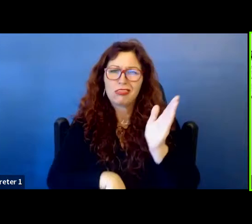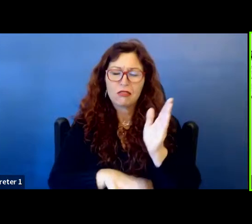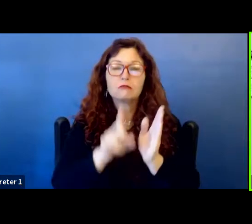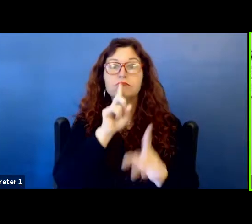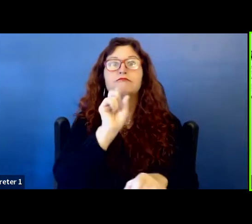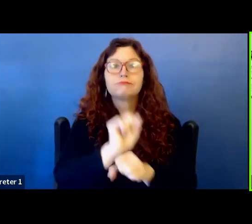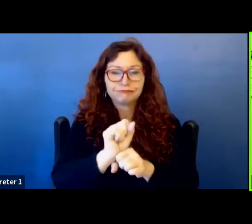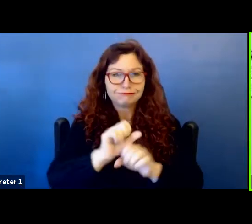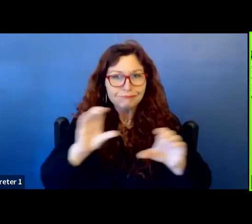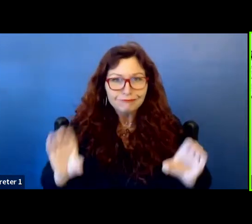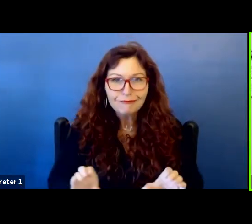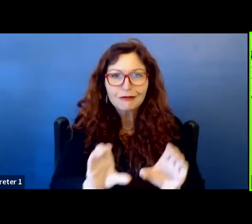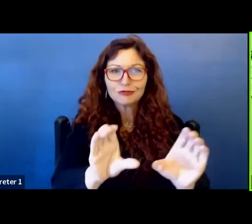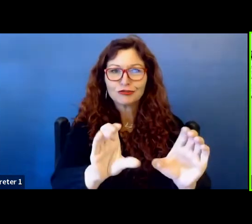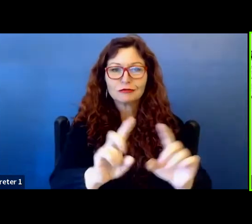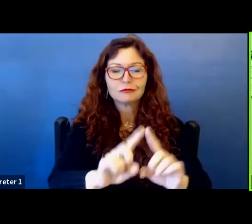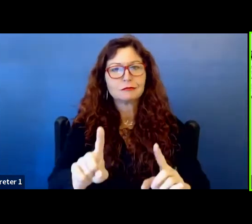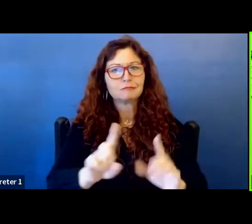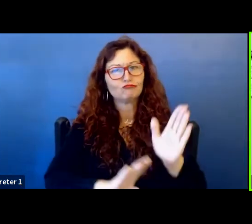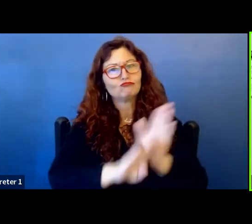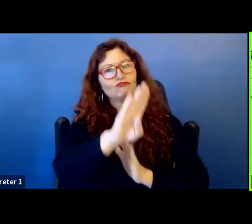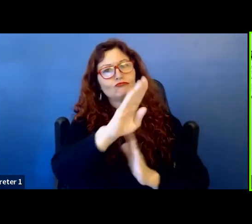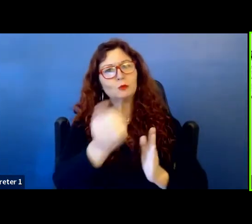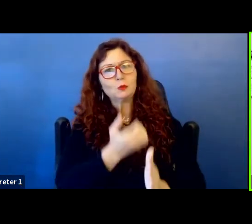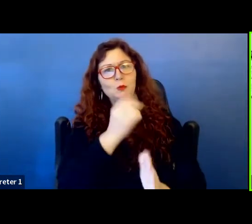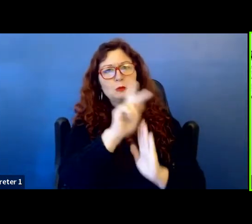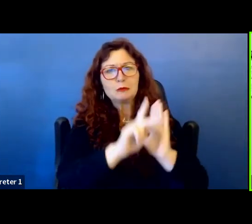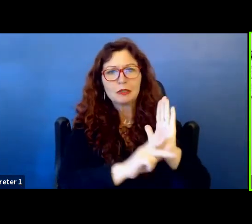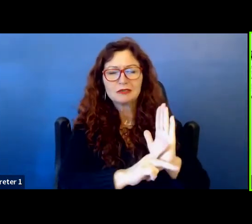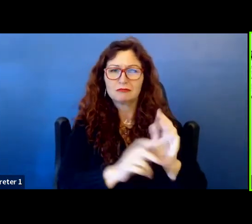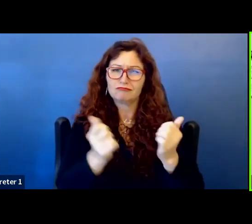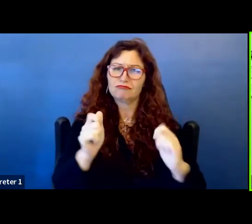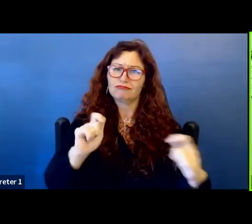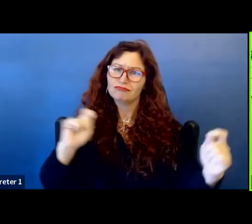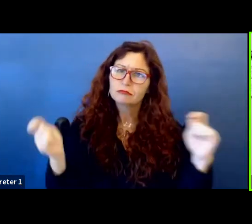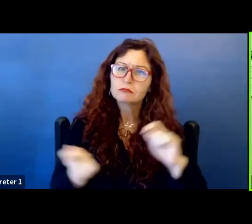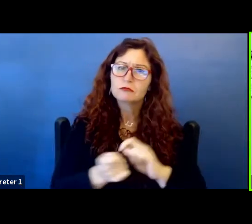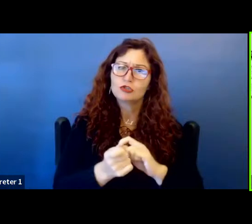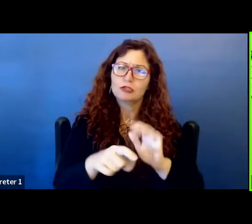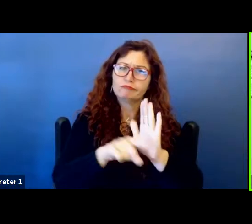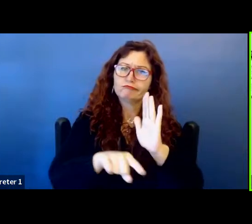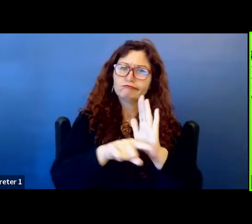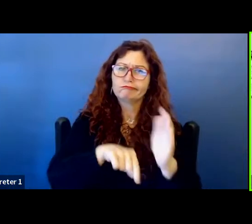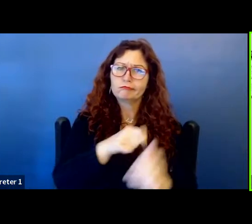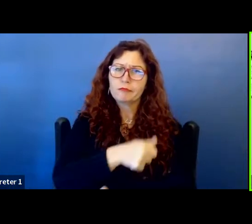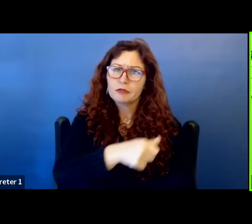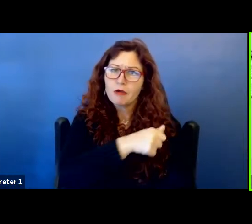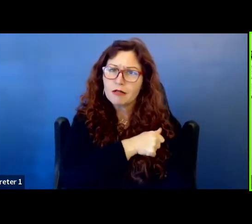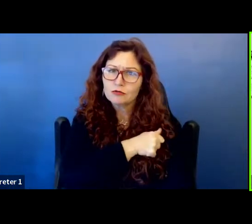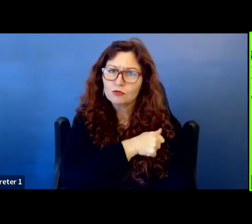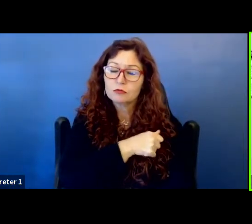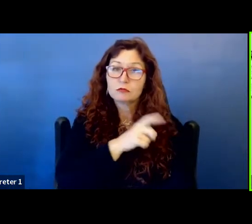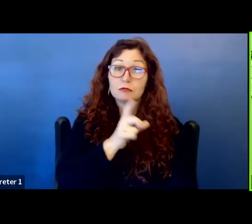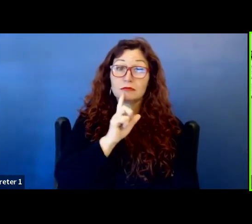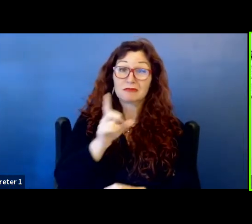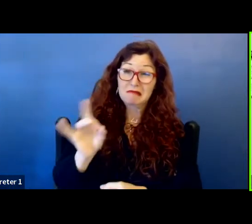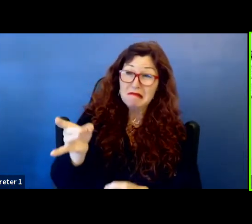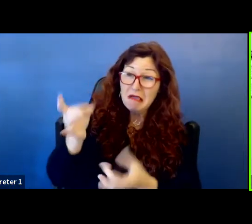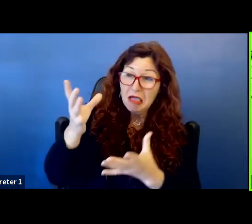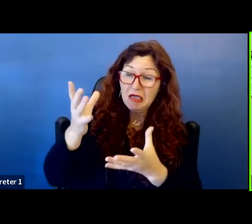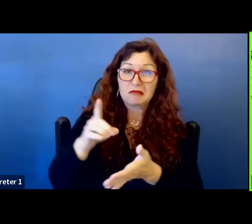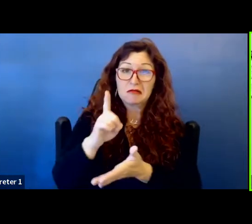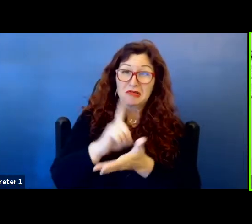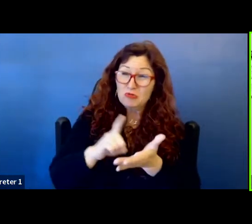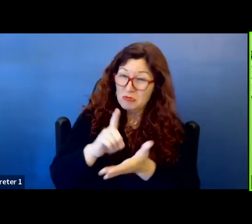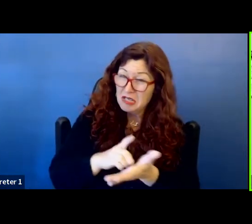counterproductive policies and attitudes in the construction industry and actually not give hate and not give that discrimination